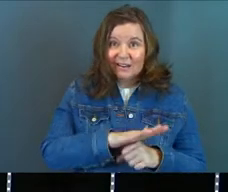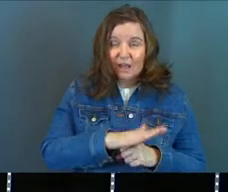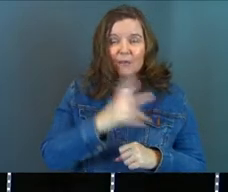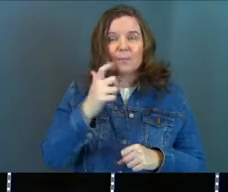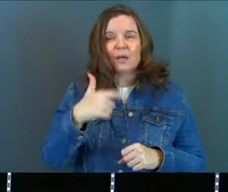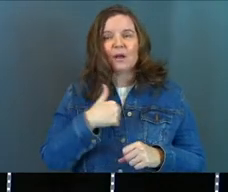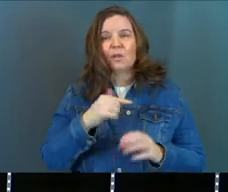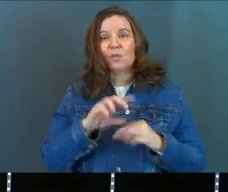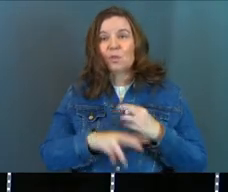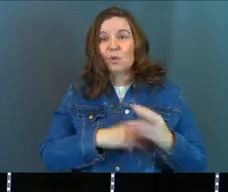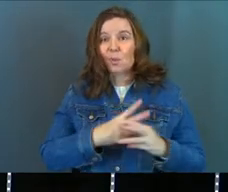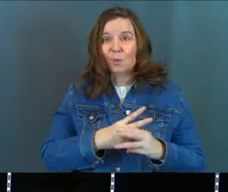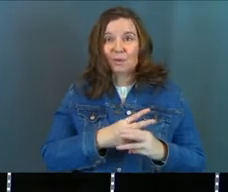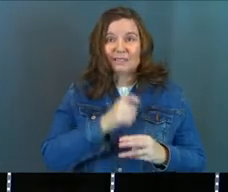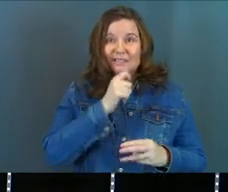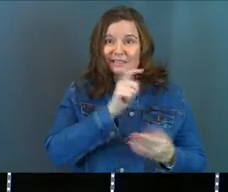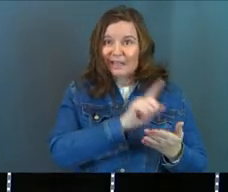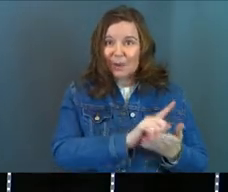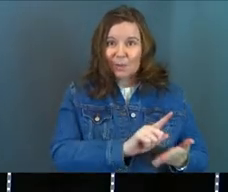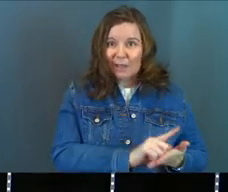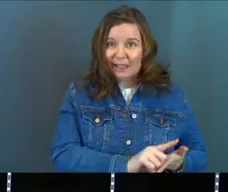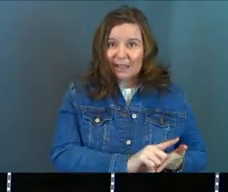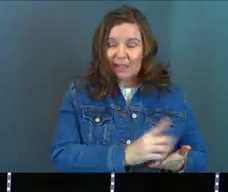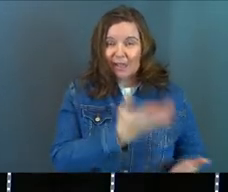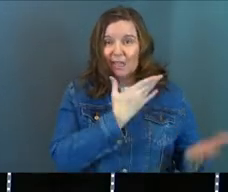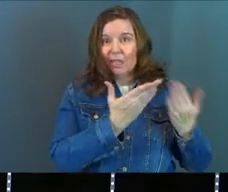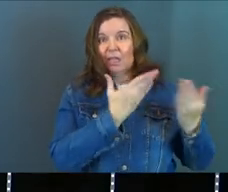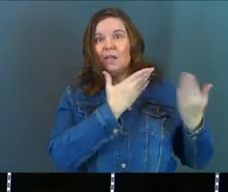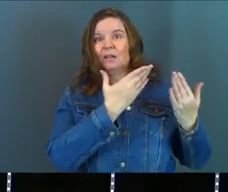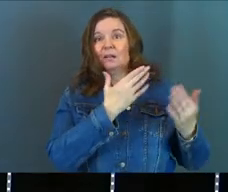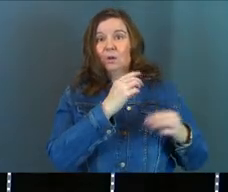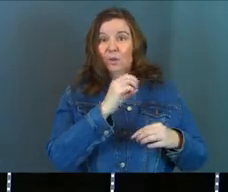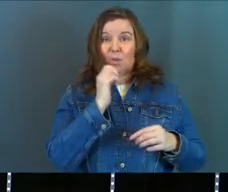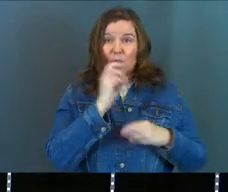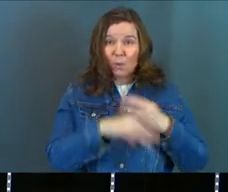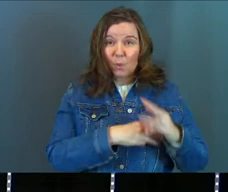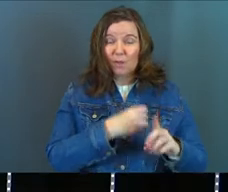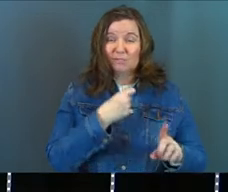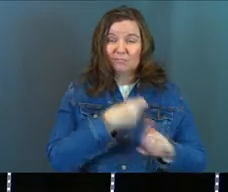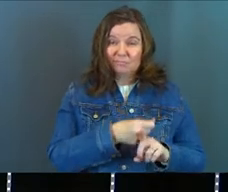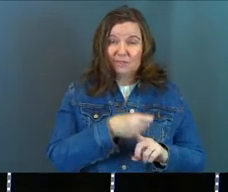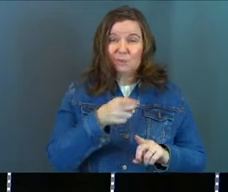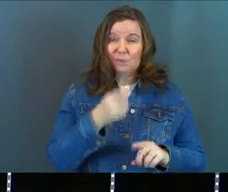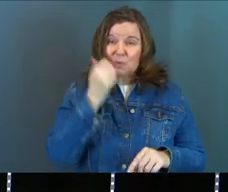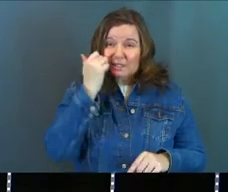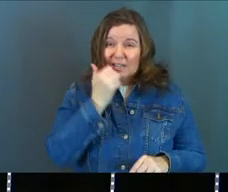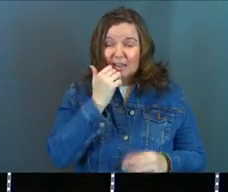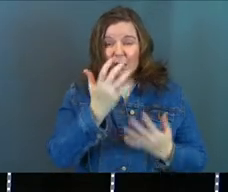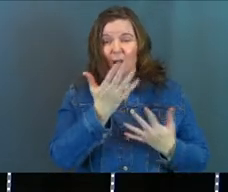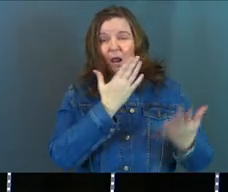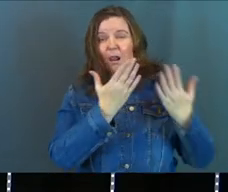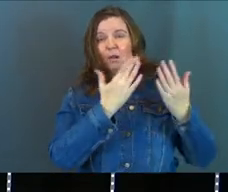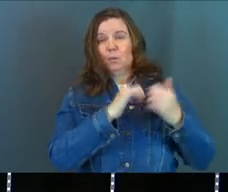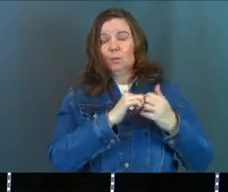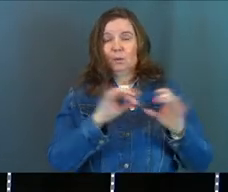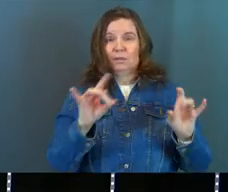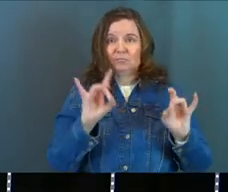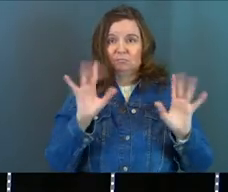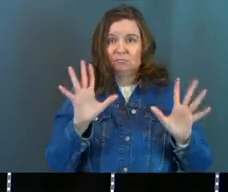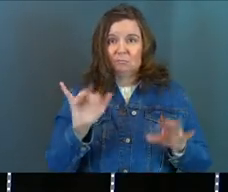you is because the world is not weekly. The world is hammering you daily with